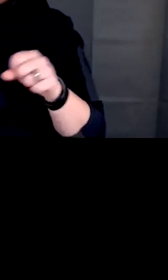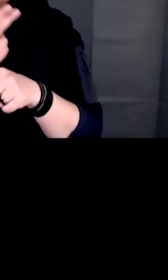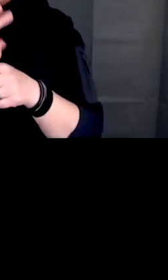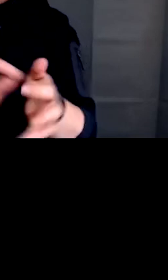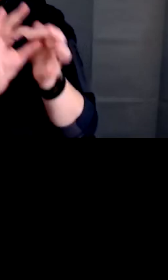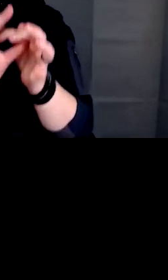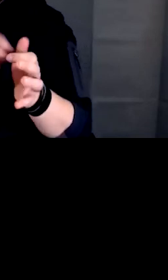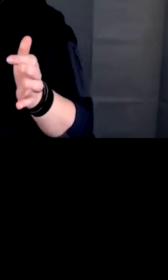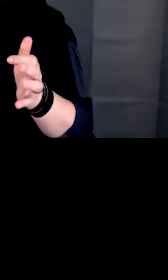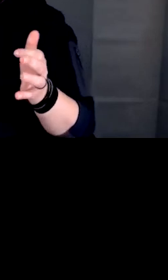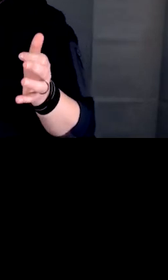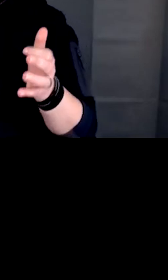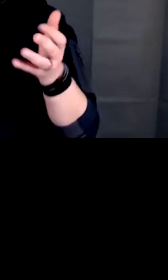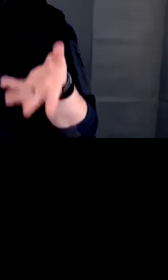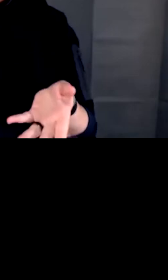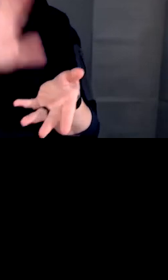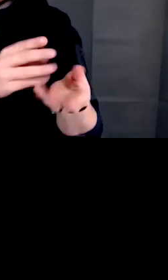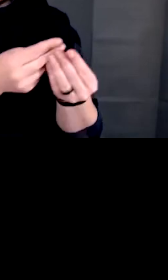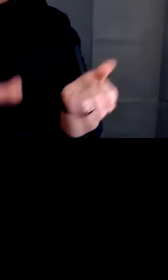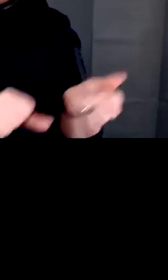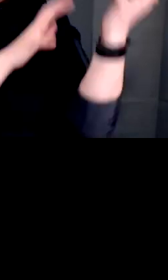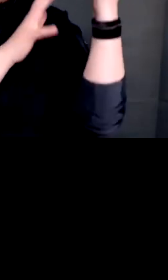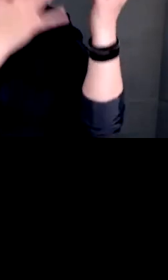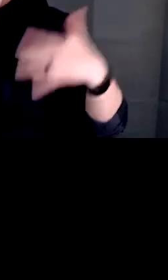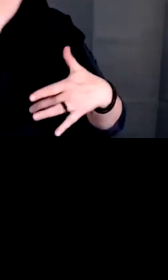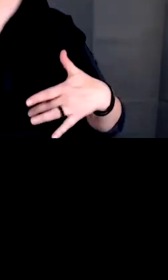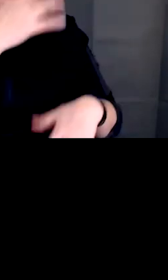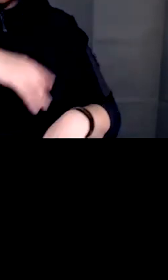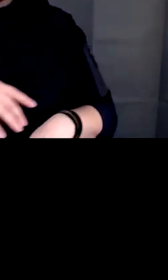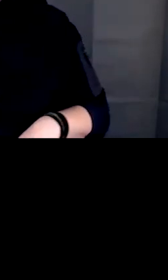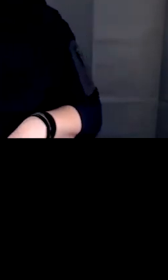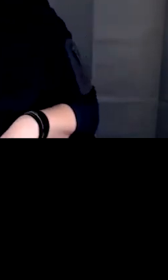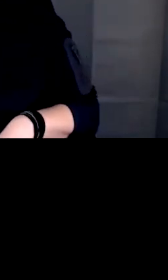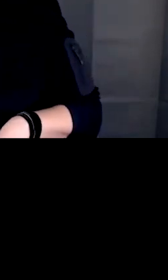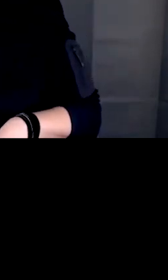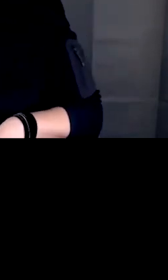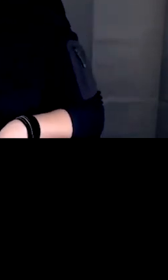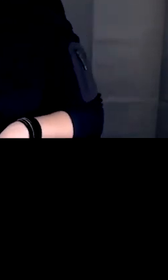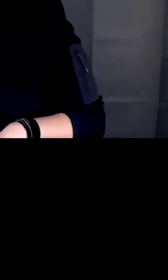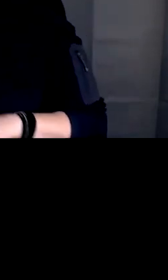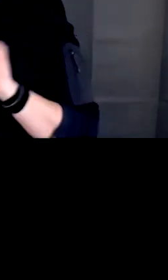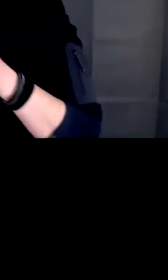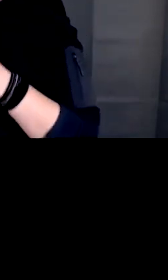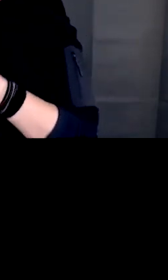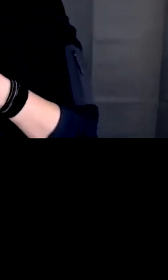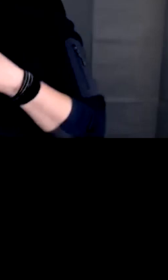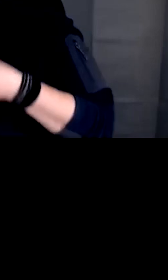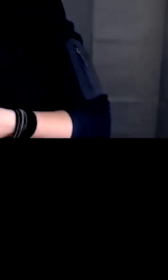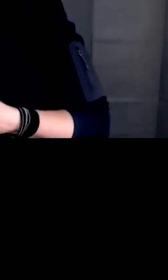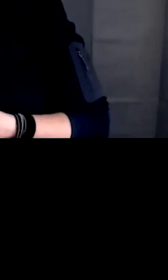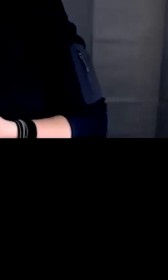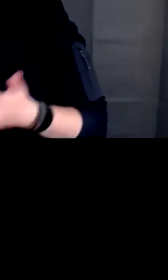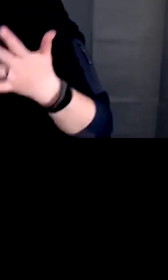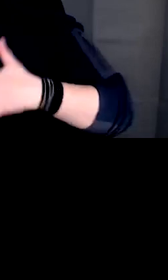I think that the reason the absence of connections is associated with pathology is because we really are a species